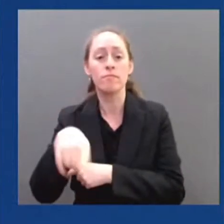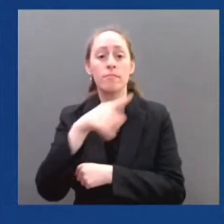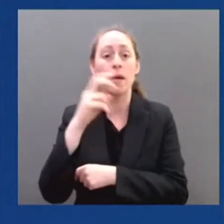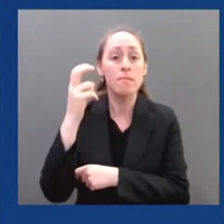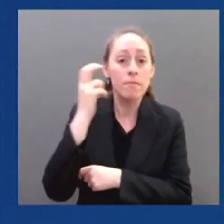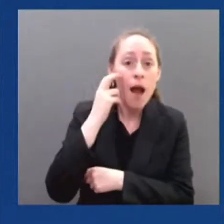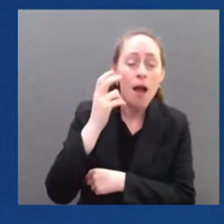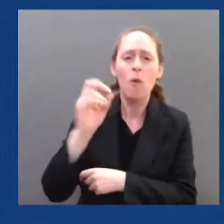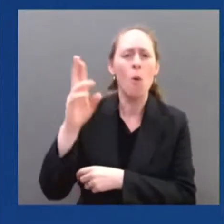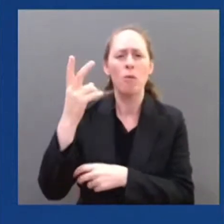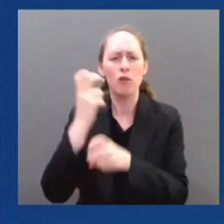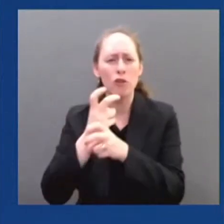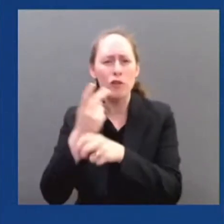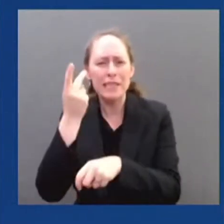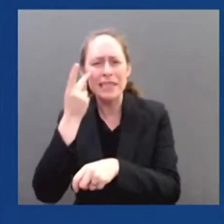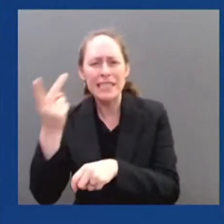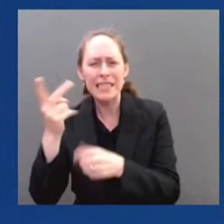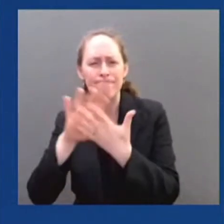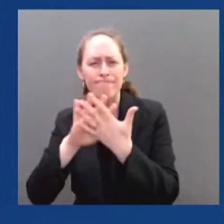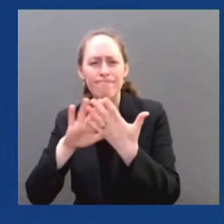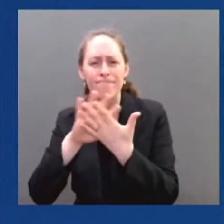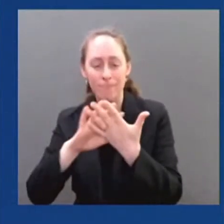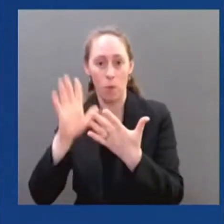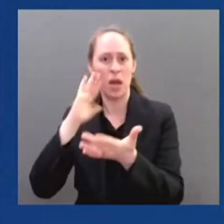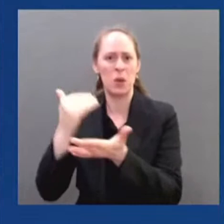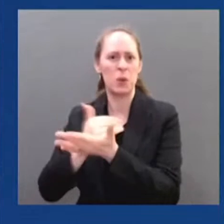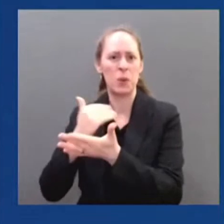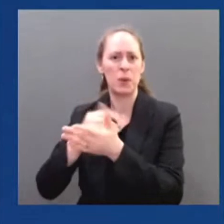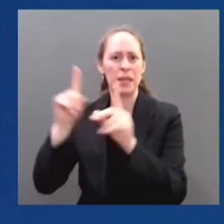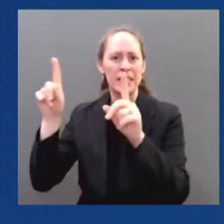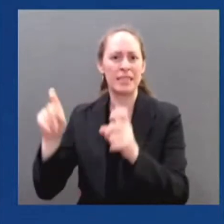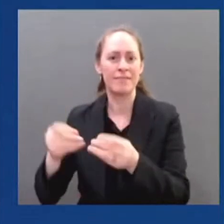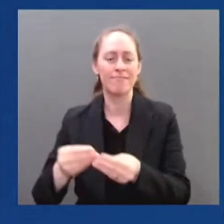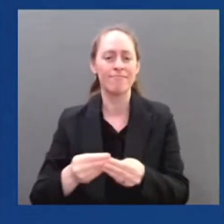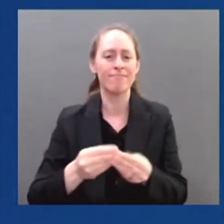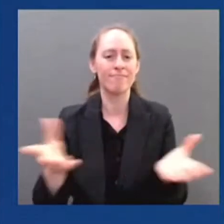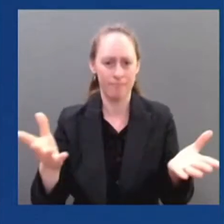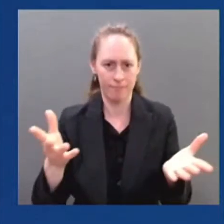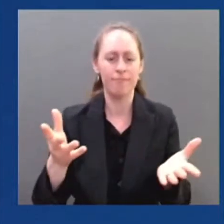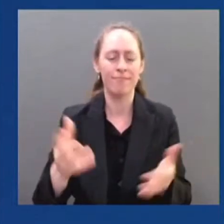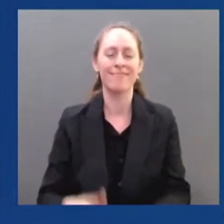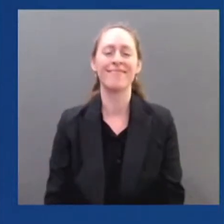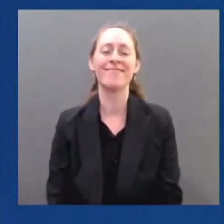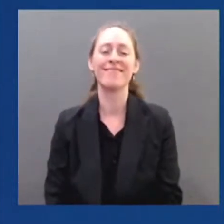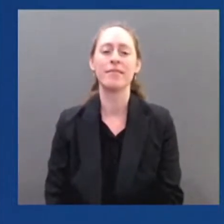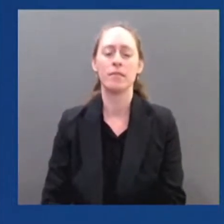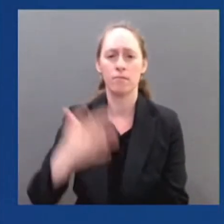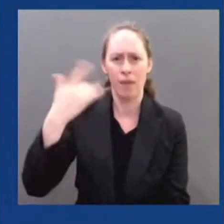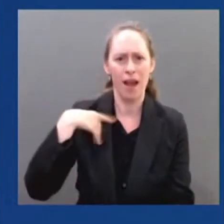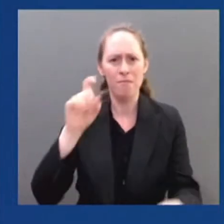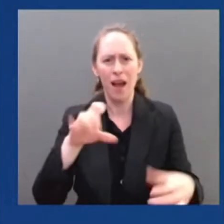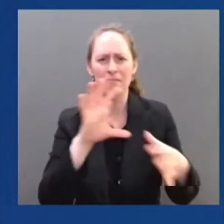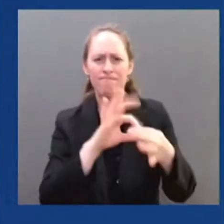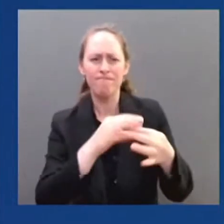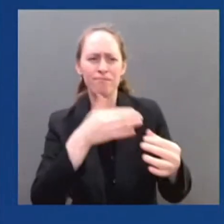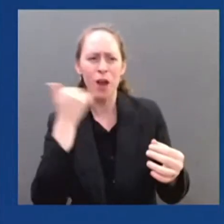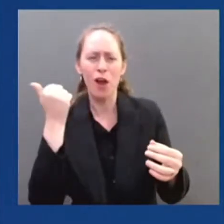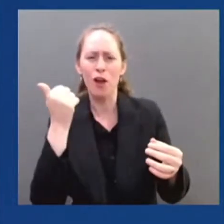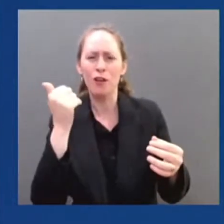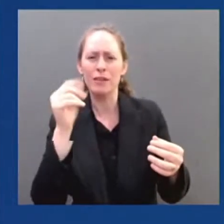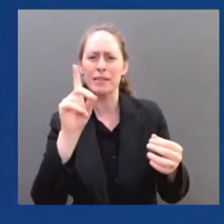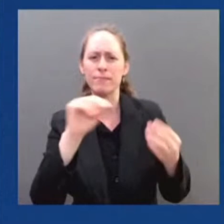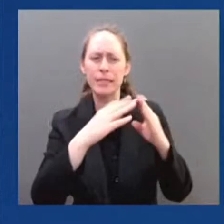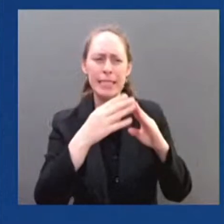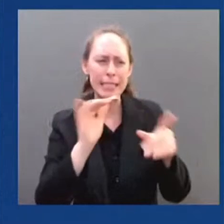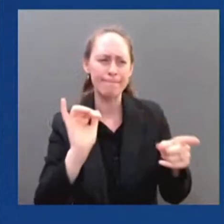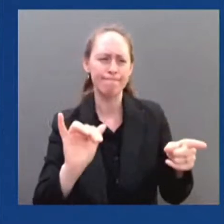We developed this plan in close partnership with members of the disability community. An issue raised consistently